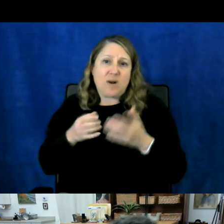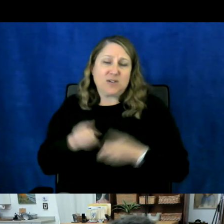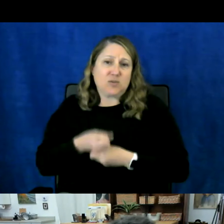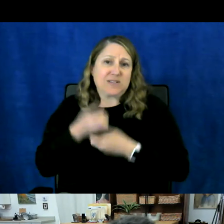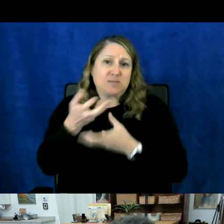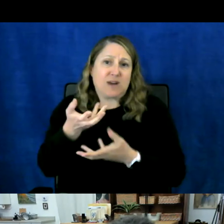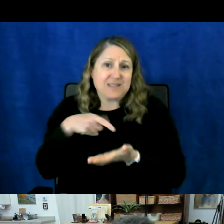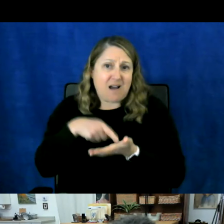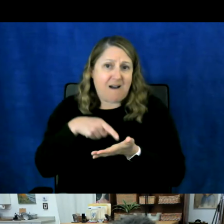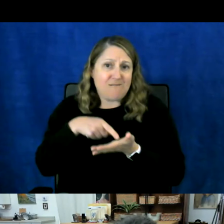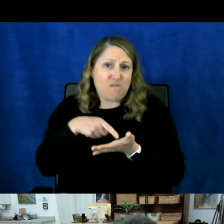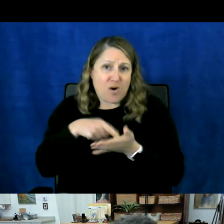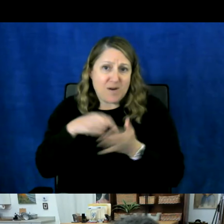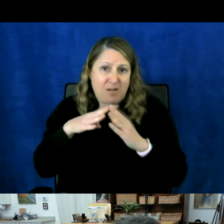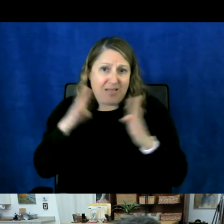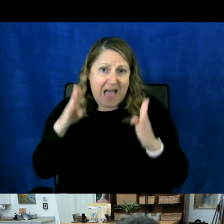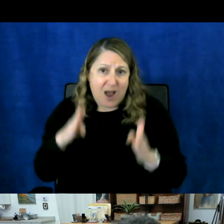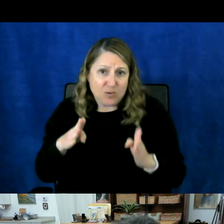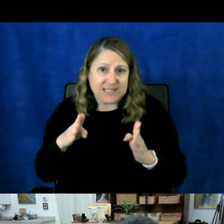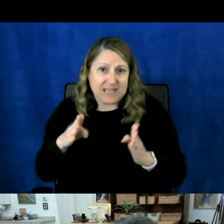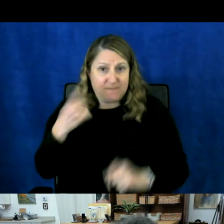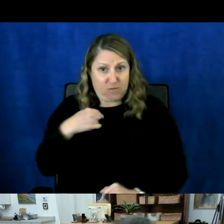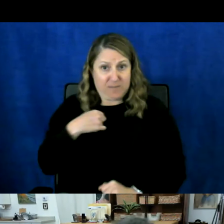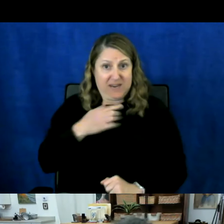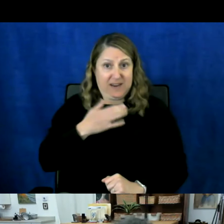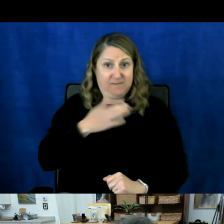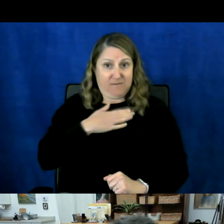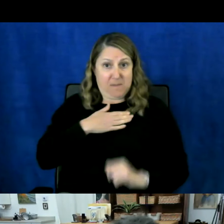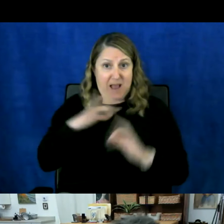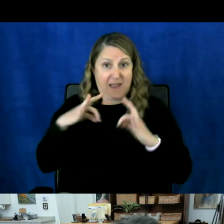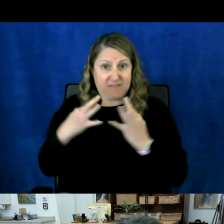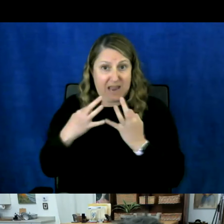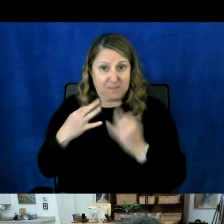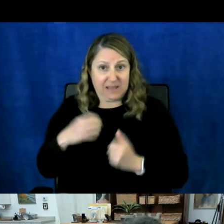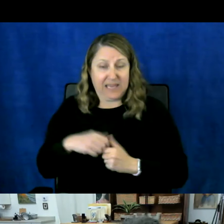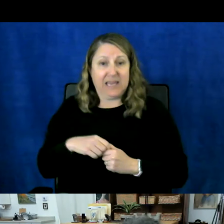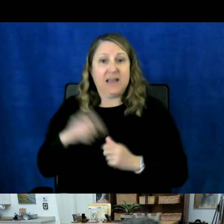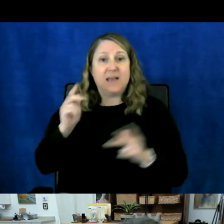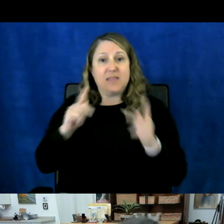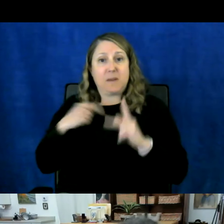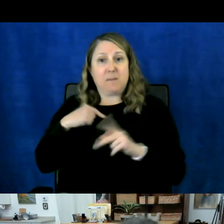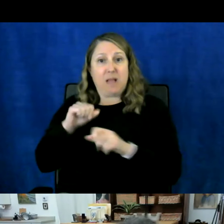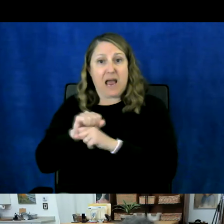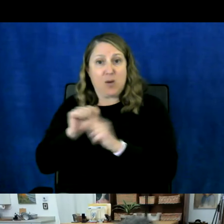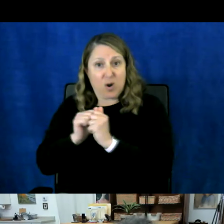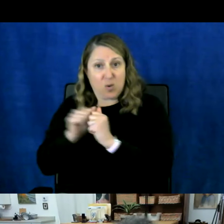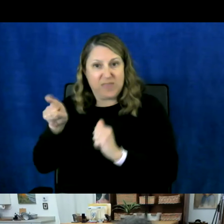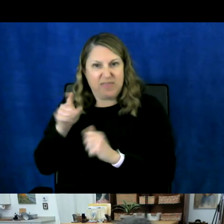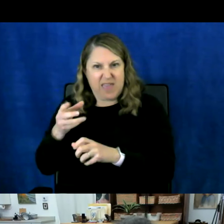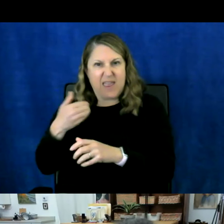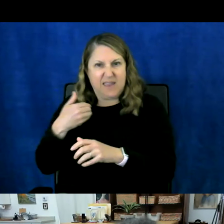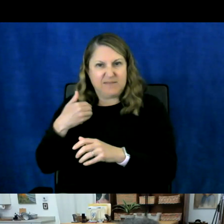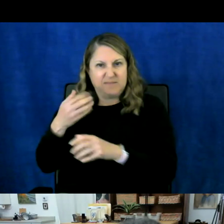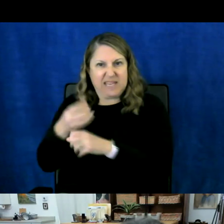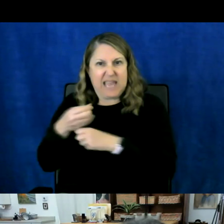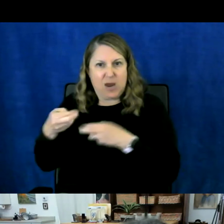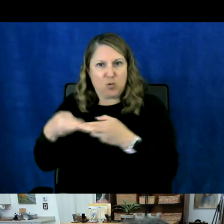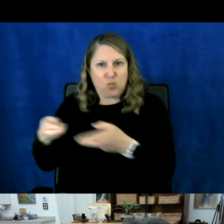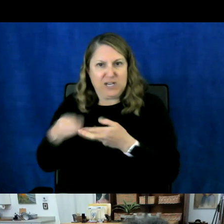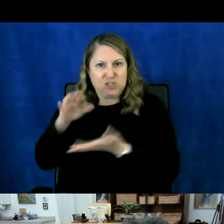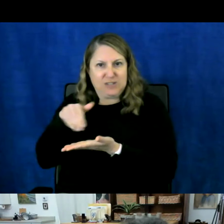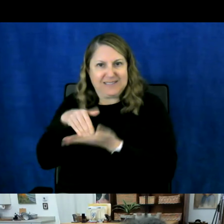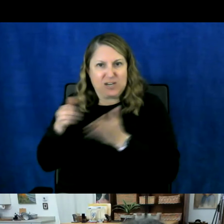affordable housing for me, for my family, for the people that I work with who receive regional center services is always going to